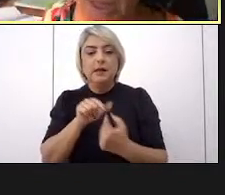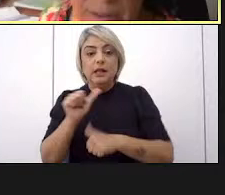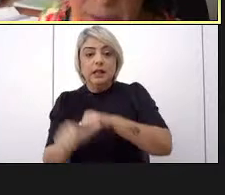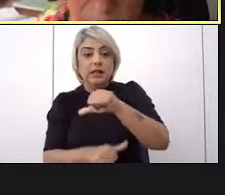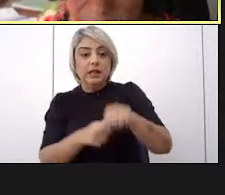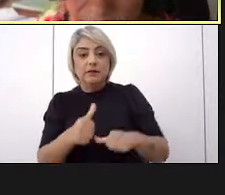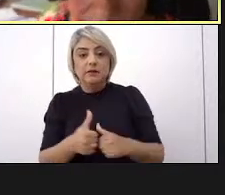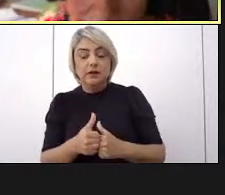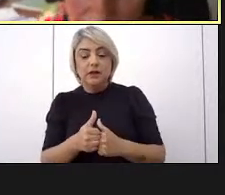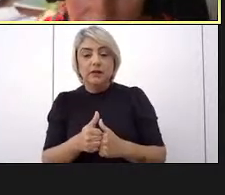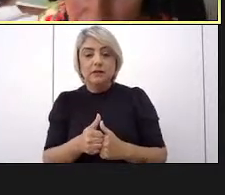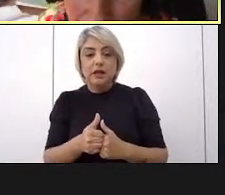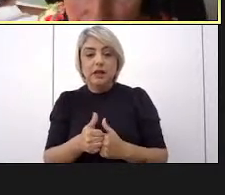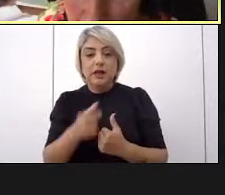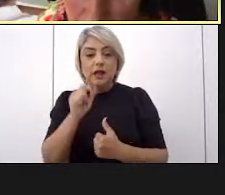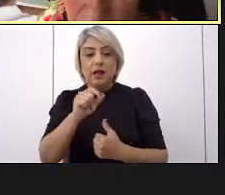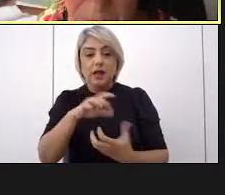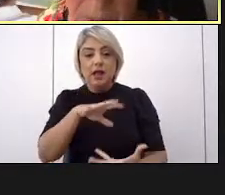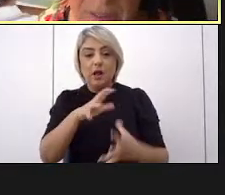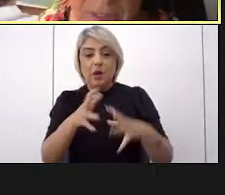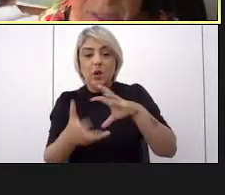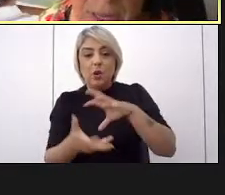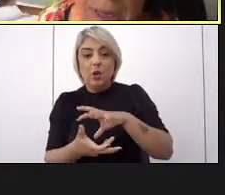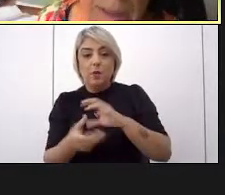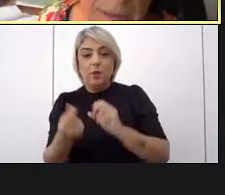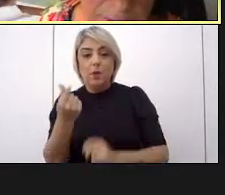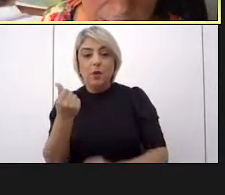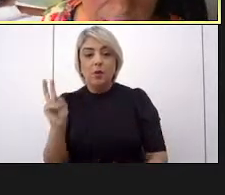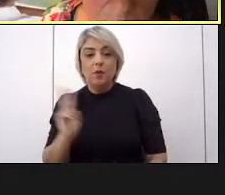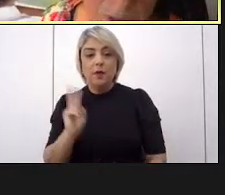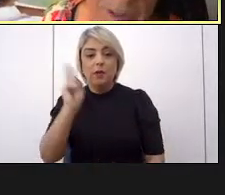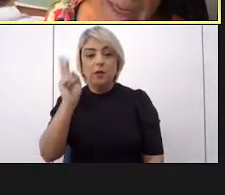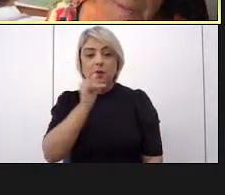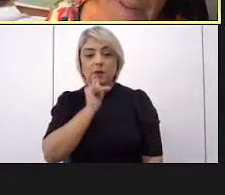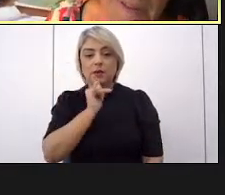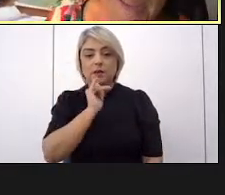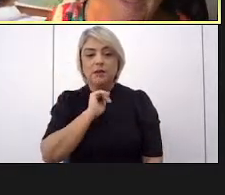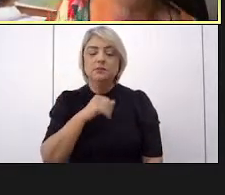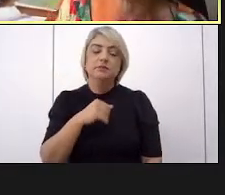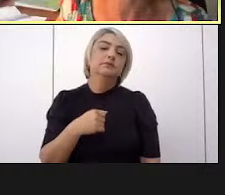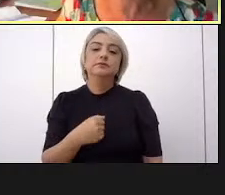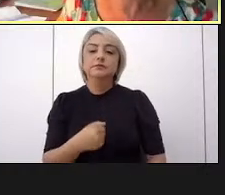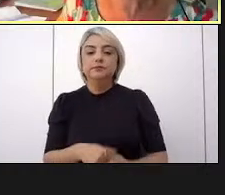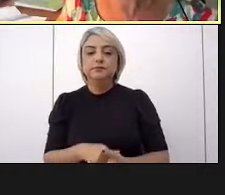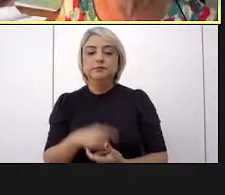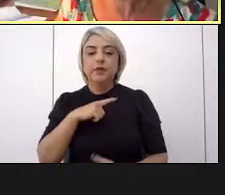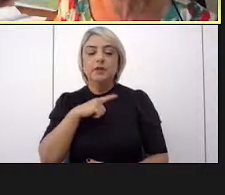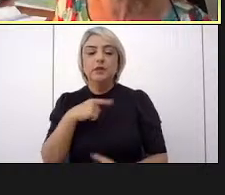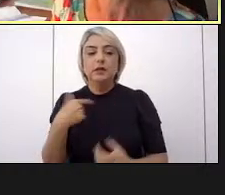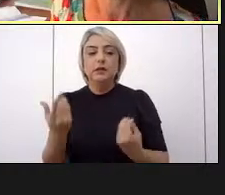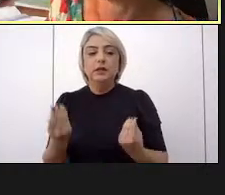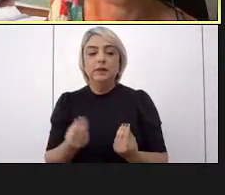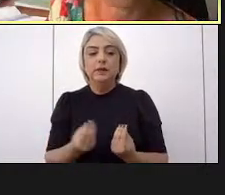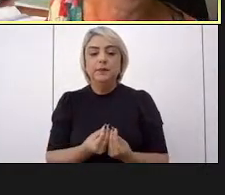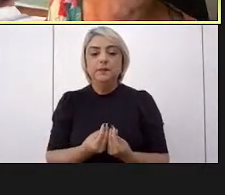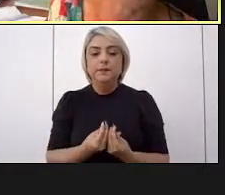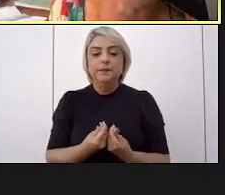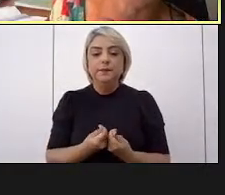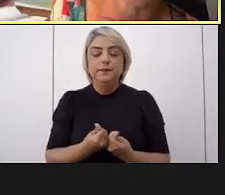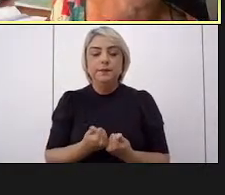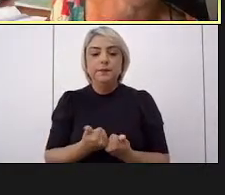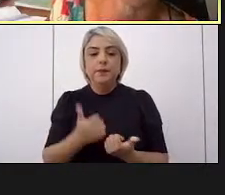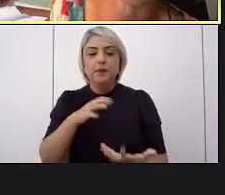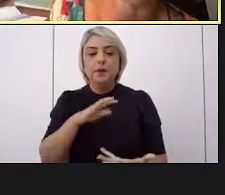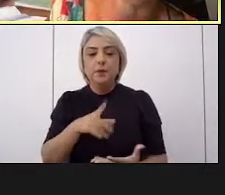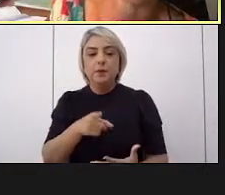globalization. These examples are, the first one was the FSC, the second one was the MSC, and one which